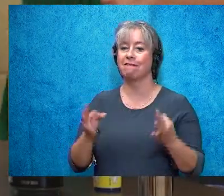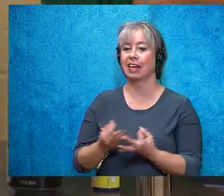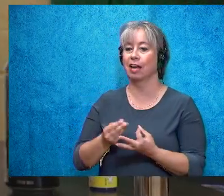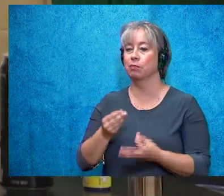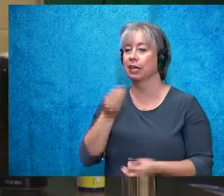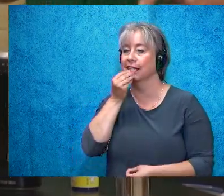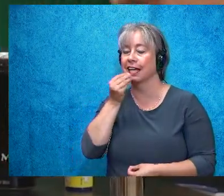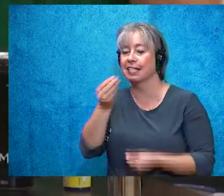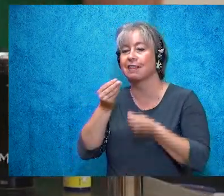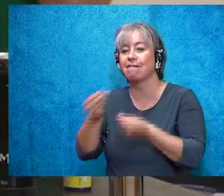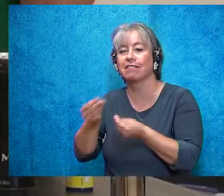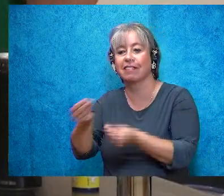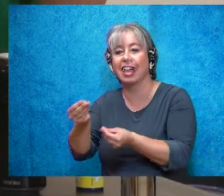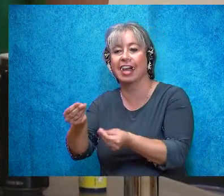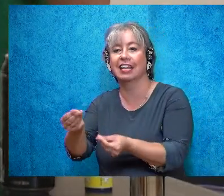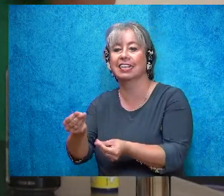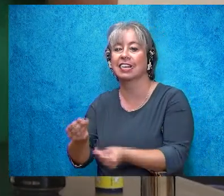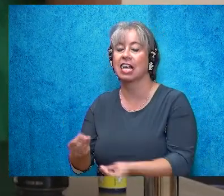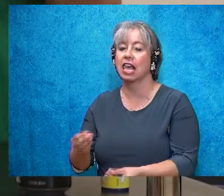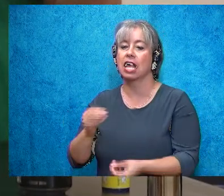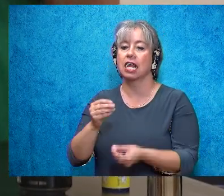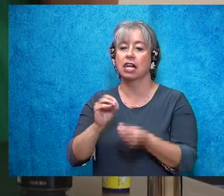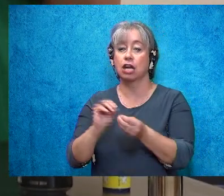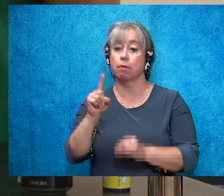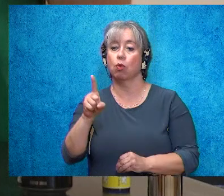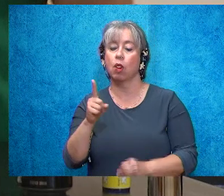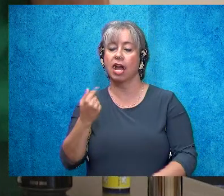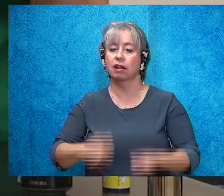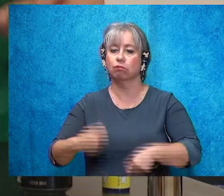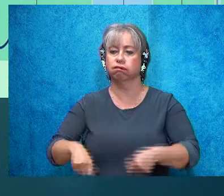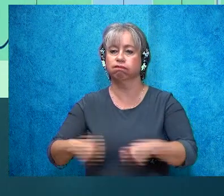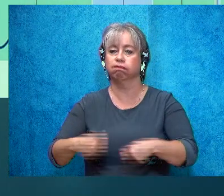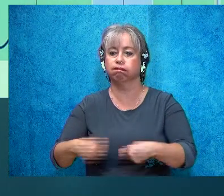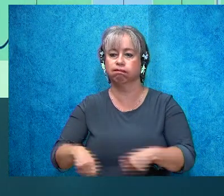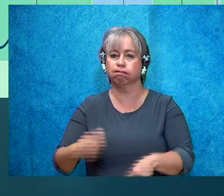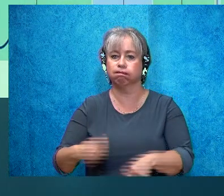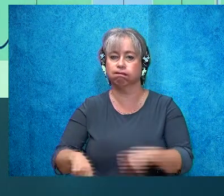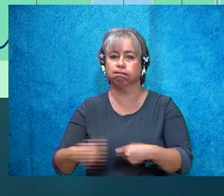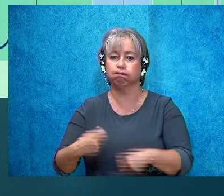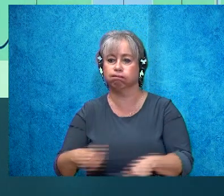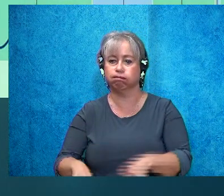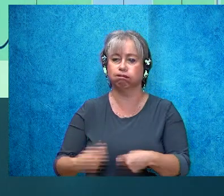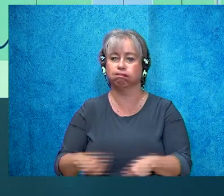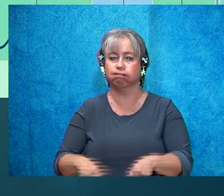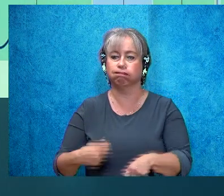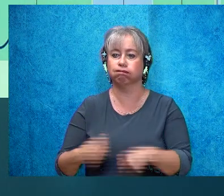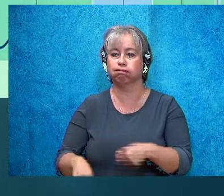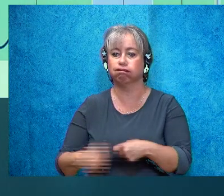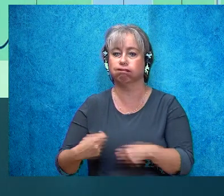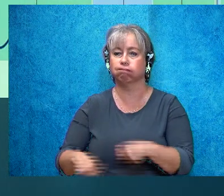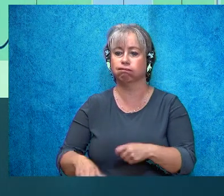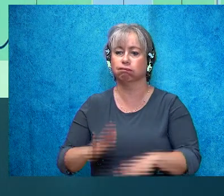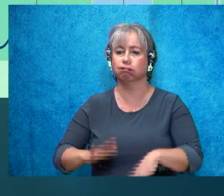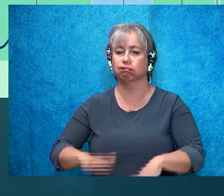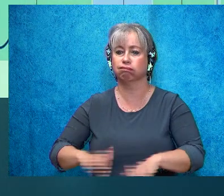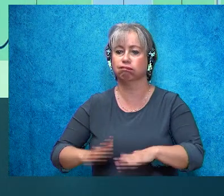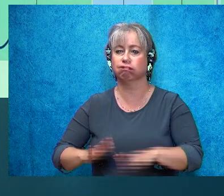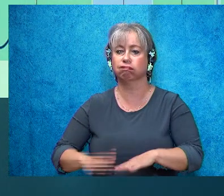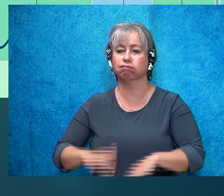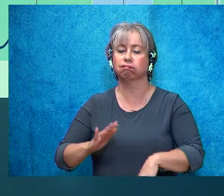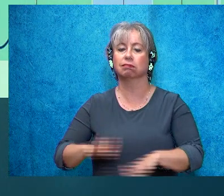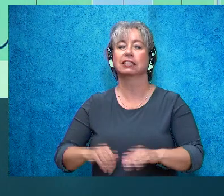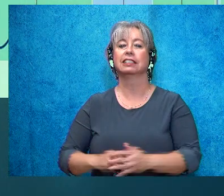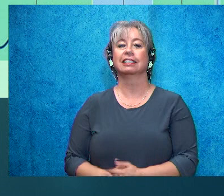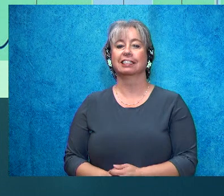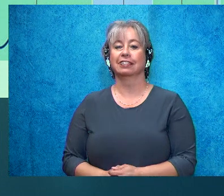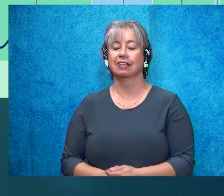at number one, drum roll please. Oh, I forget I don't have any kids. Okay, drum roll please. Number